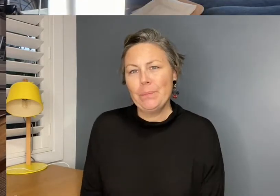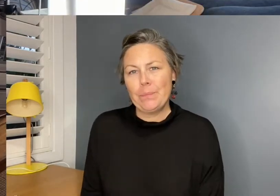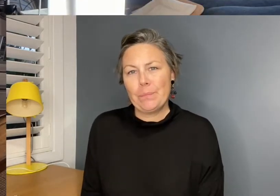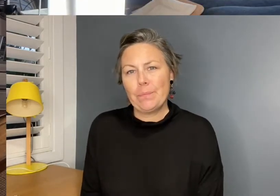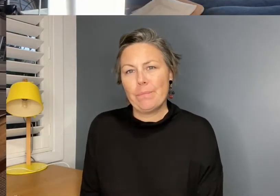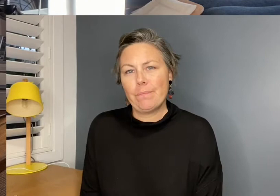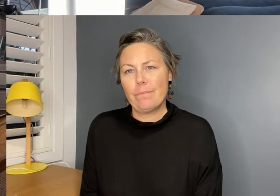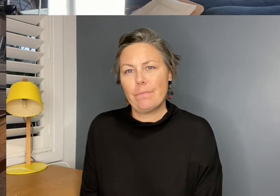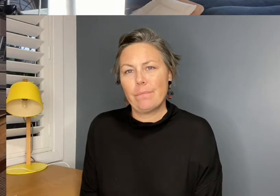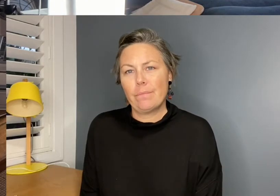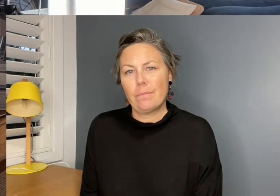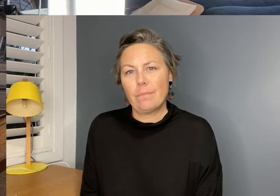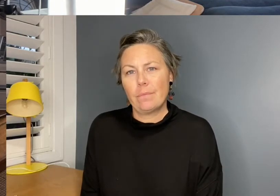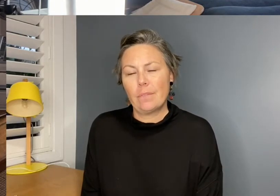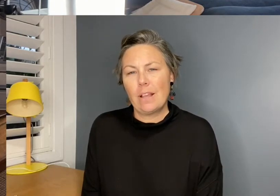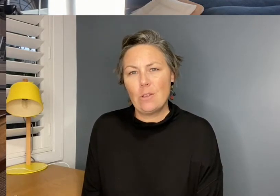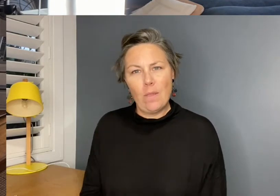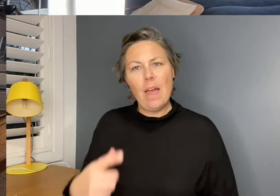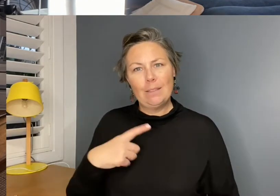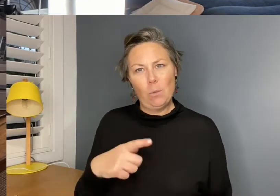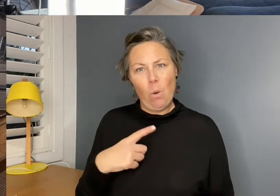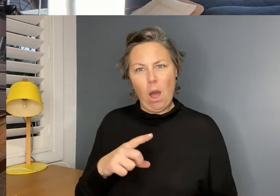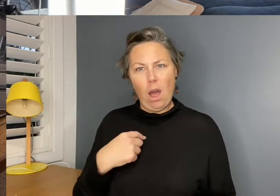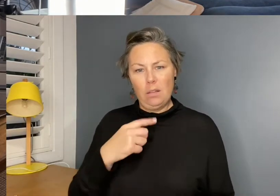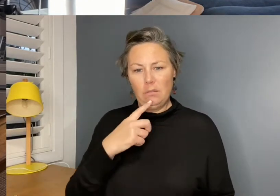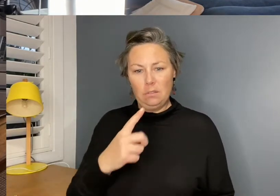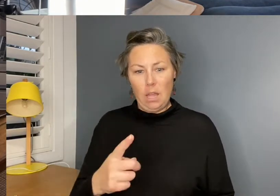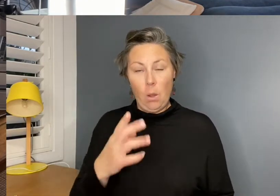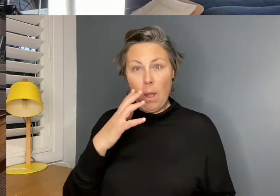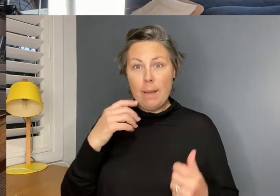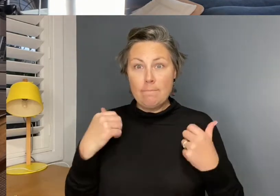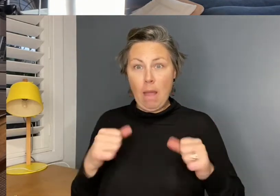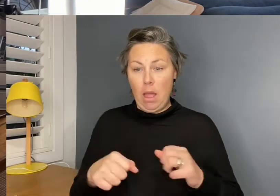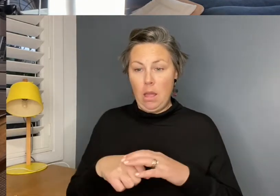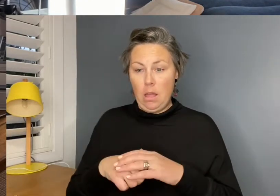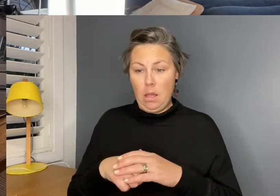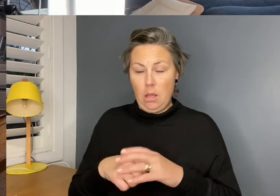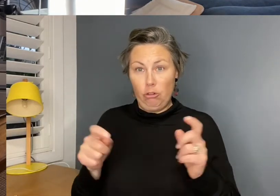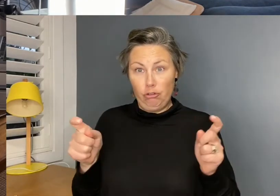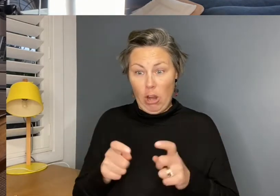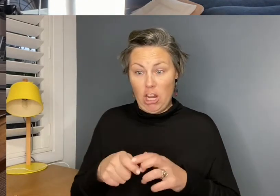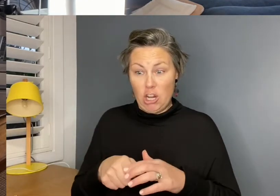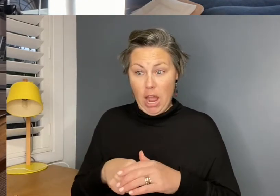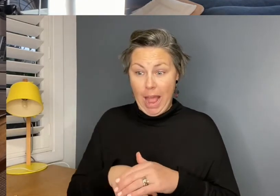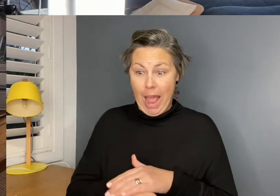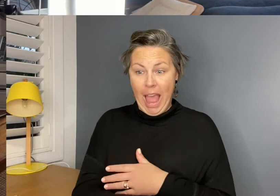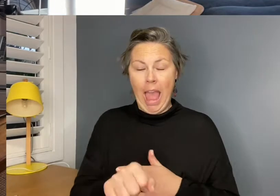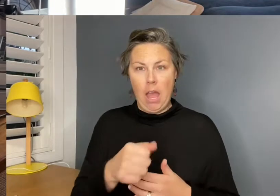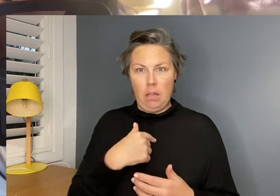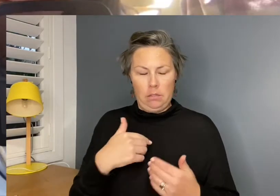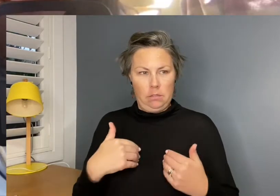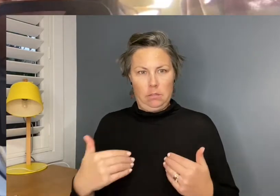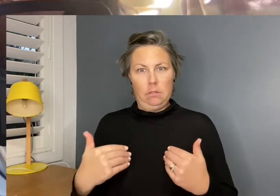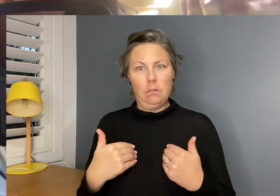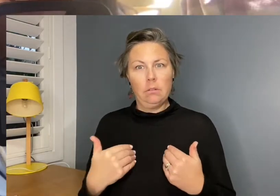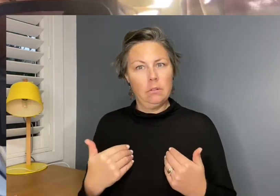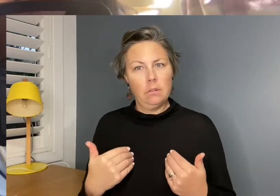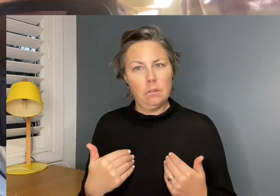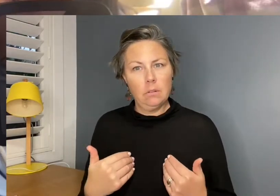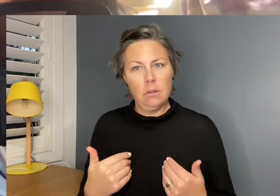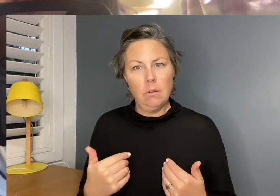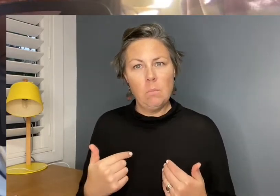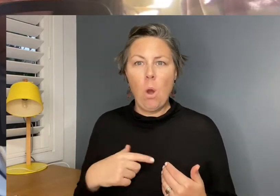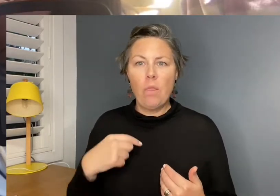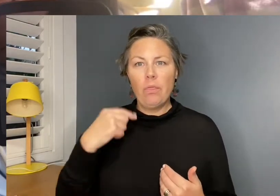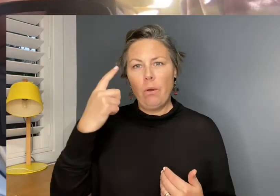So that's why I say it was a little bit unexpected when he finally did come out in one of the contractions, because by this stage I just